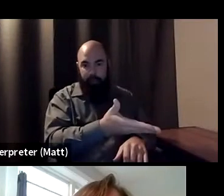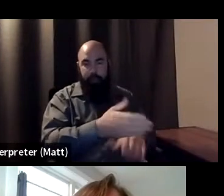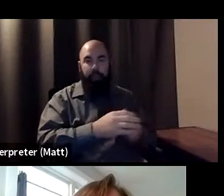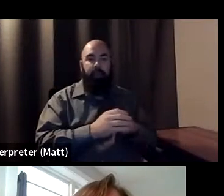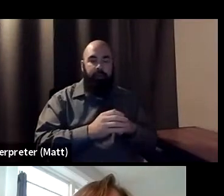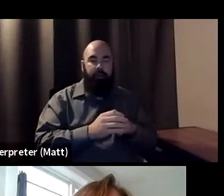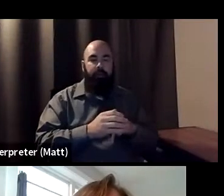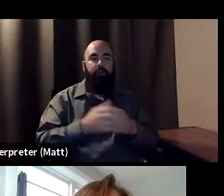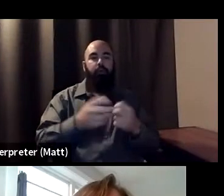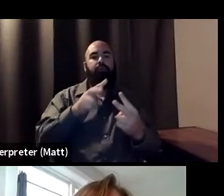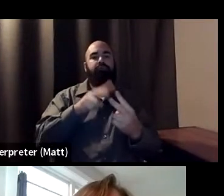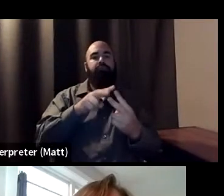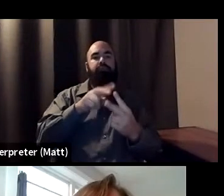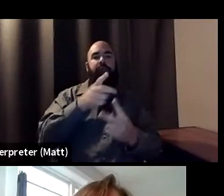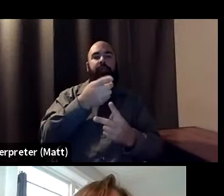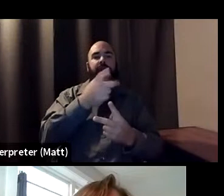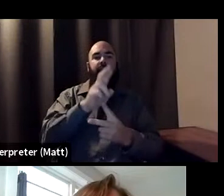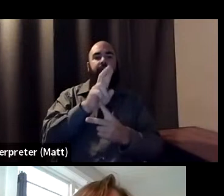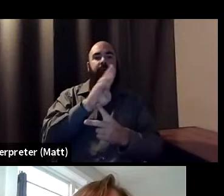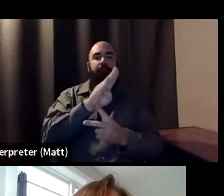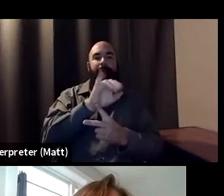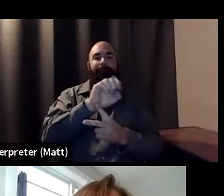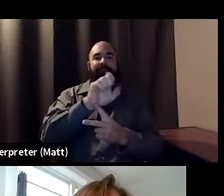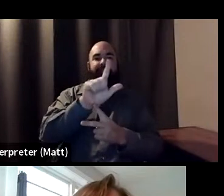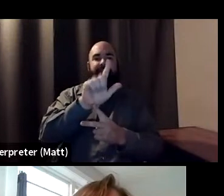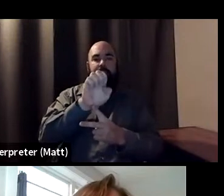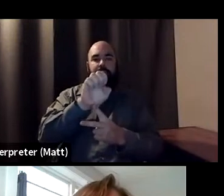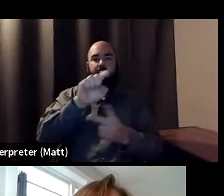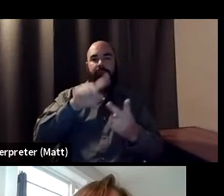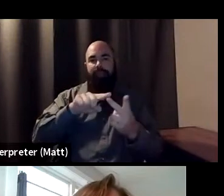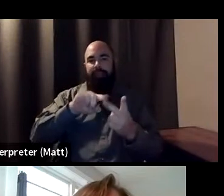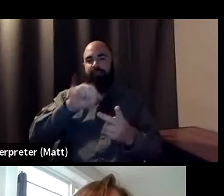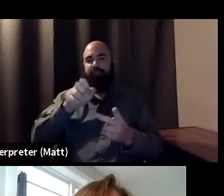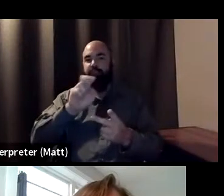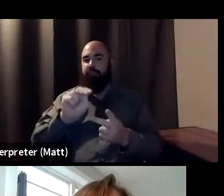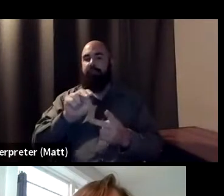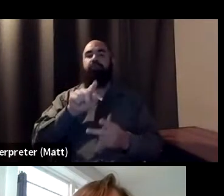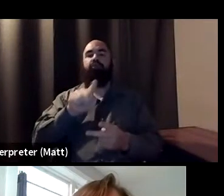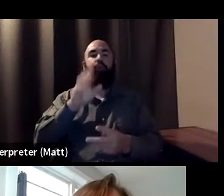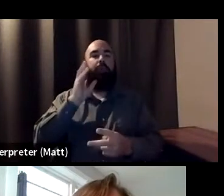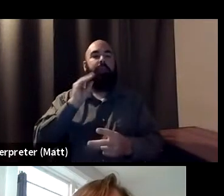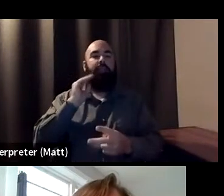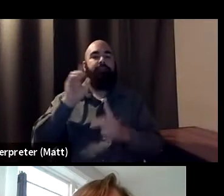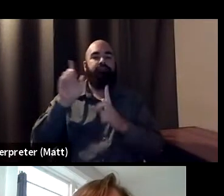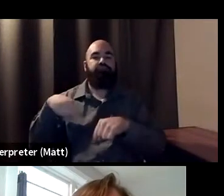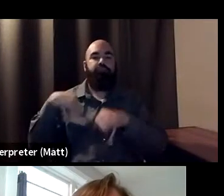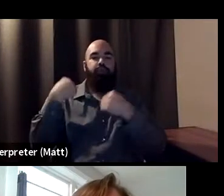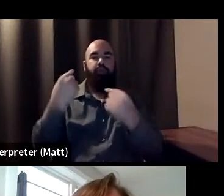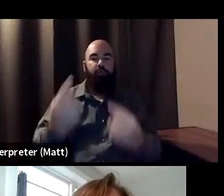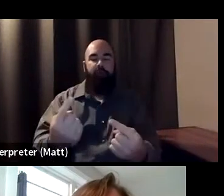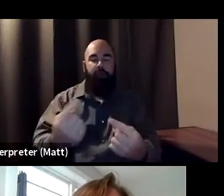you both discuss the trends you've observed in the region over the past year, taking us up to the most recent data?